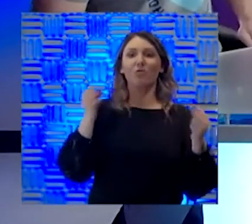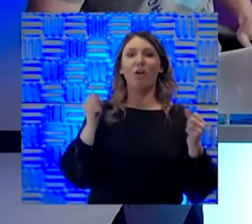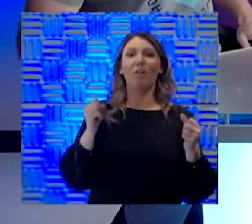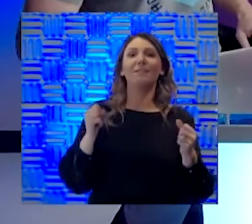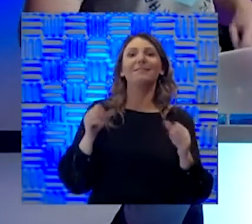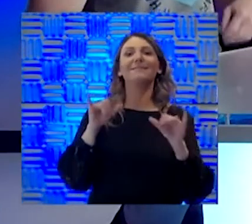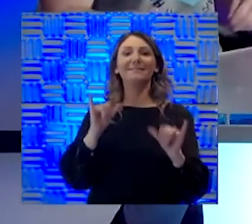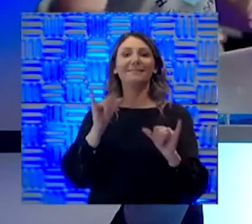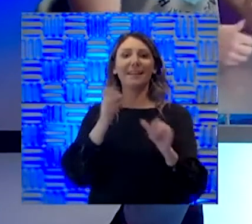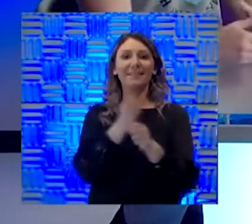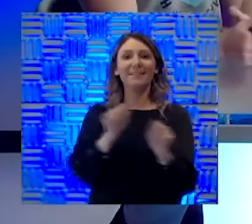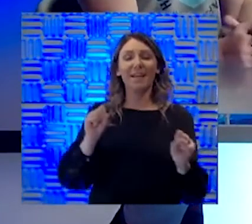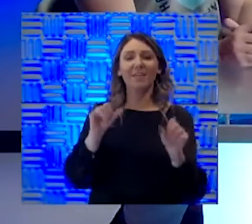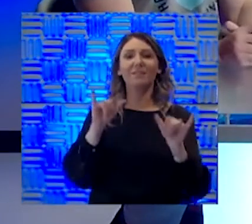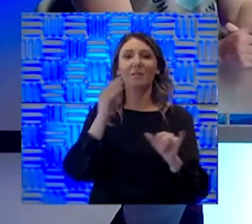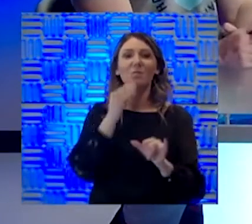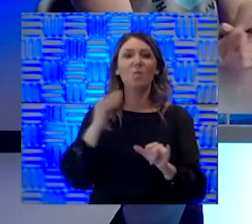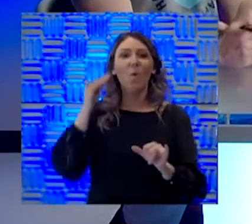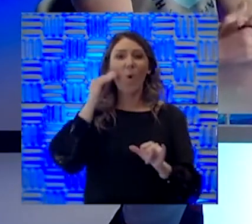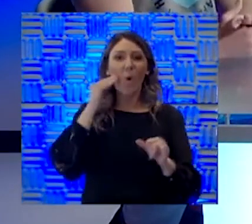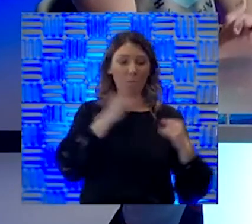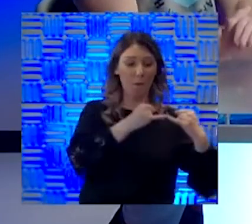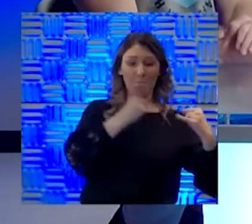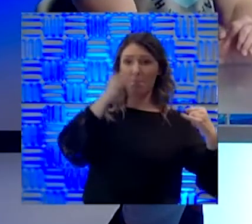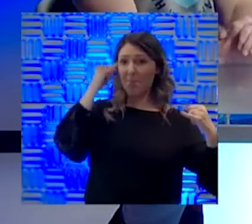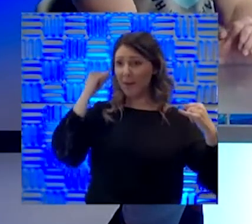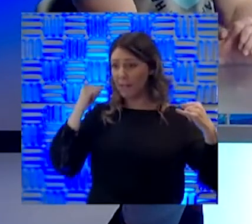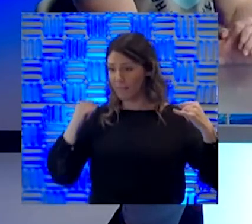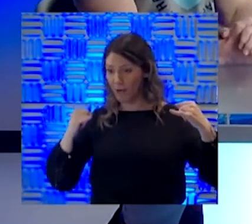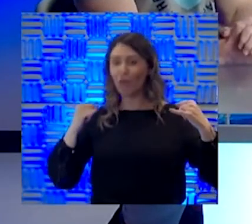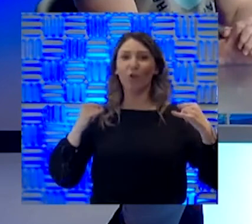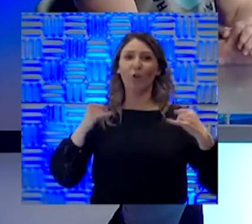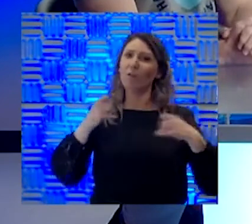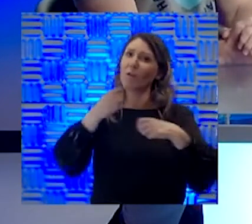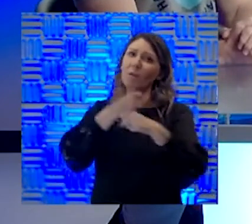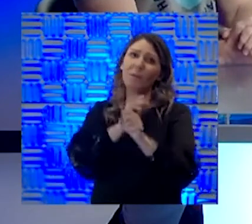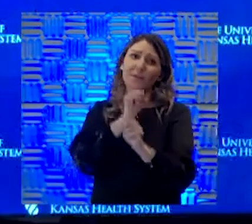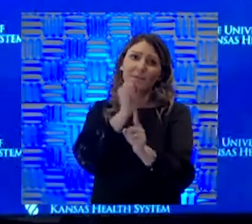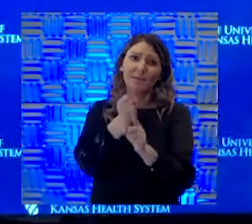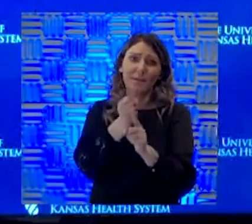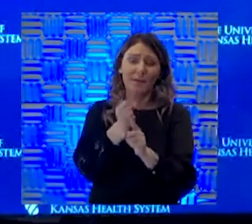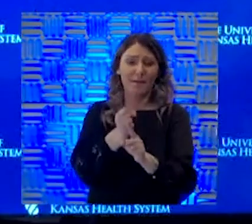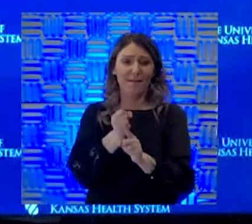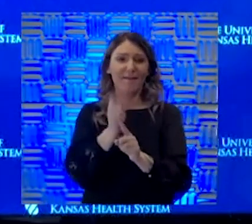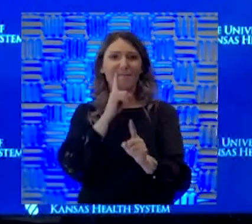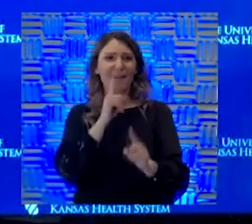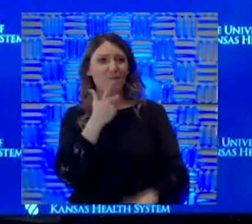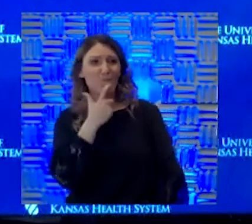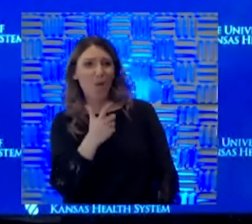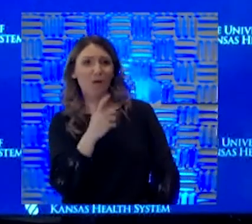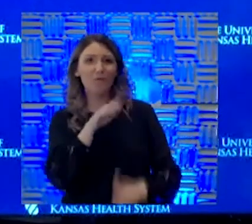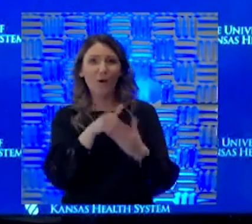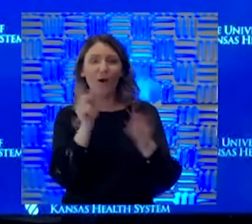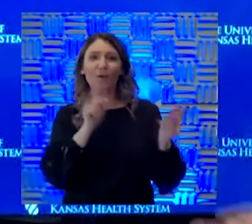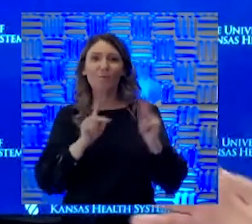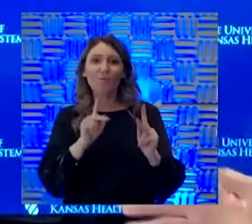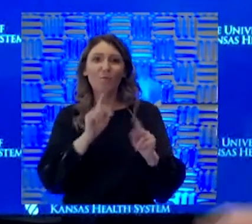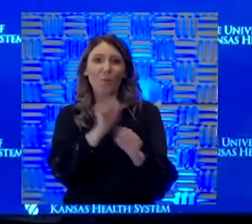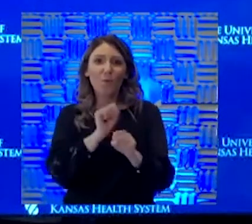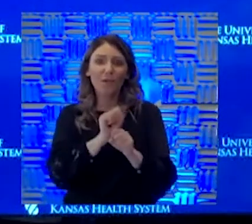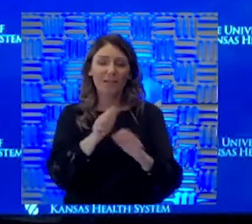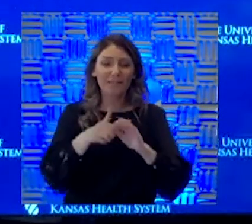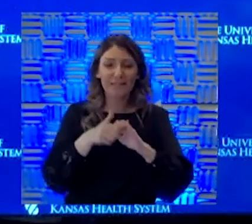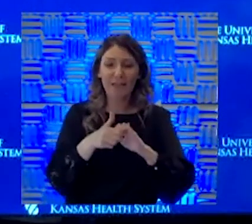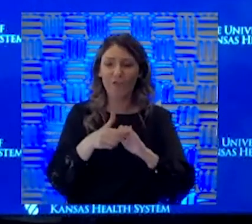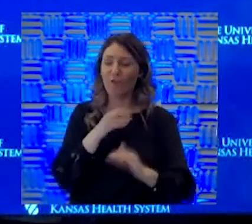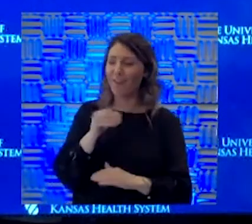home. Bending the curve makes all the difference. And watching people work together, watching our teams work together is rewarding. And Senator, just a special shout